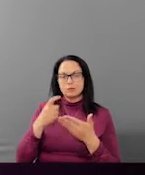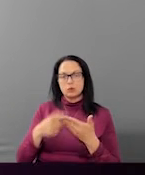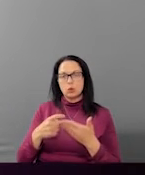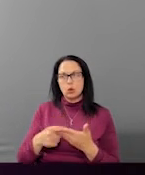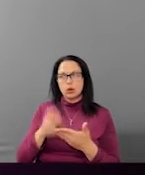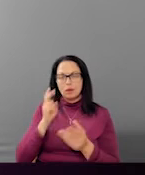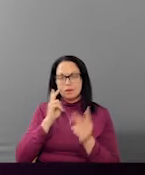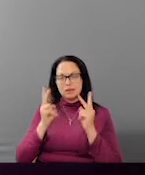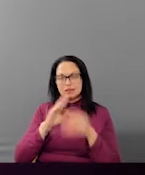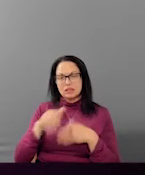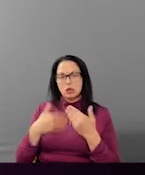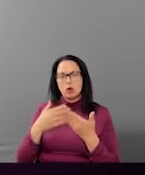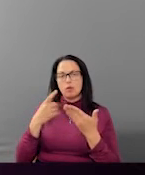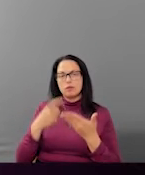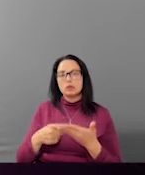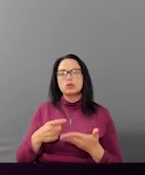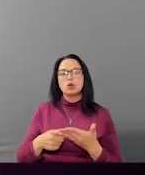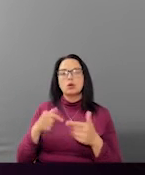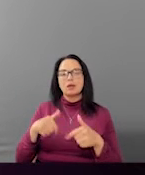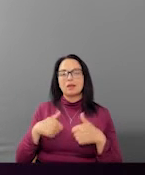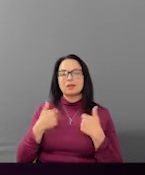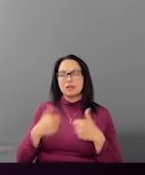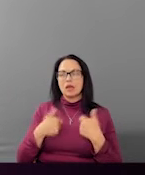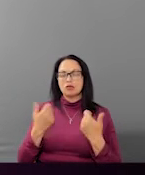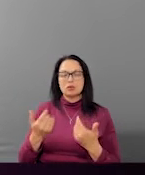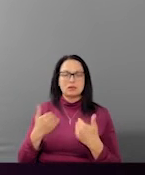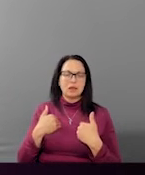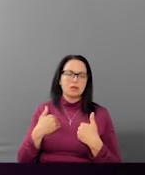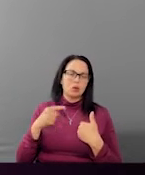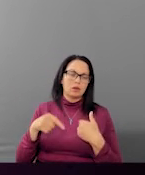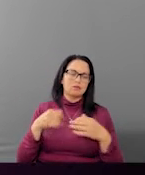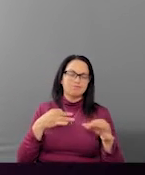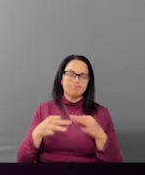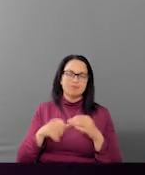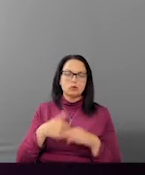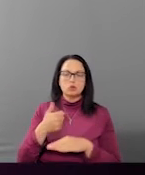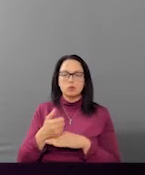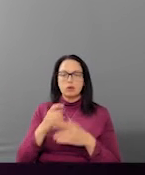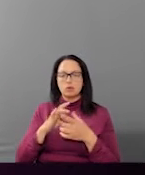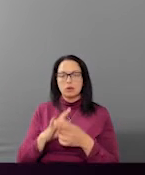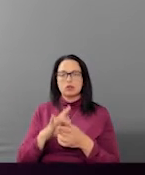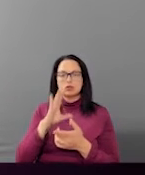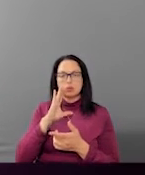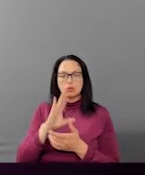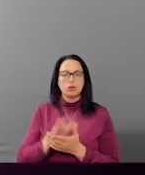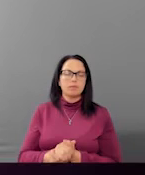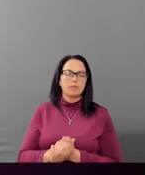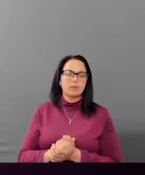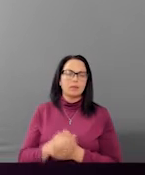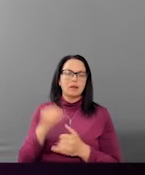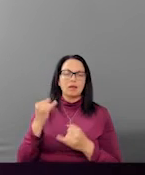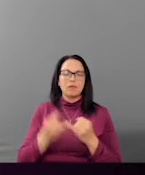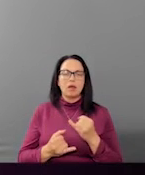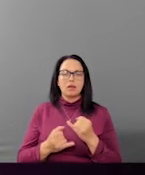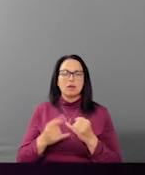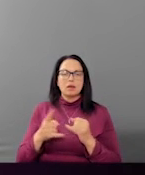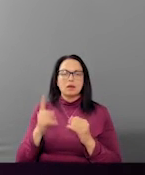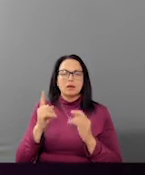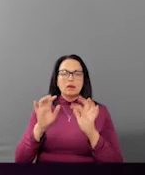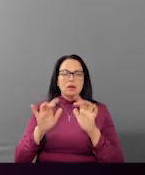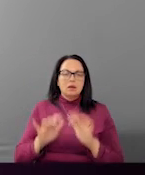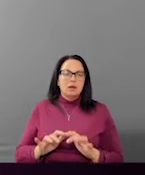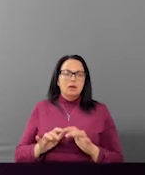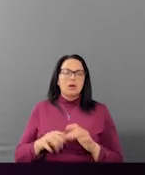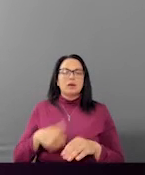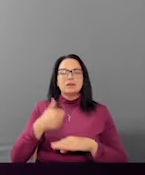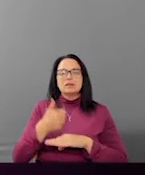of the tokens that this wallet address holds, that's a directive that we use to build that relationship. And then finally, you write your resolvers. An assembly script, so if